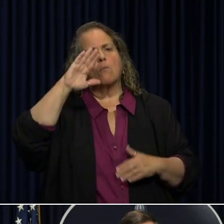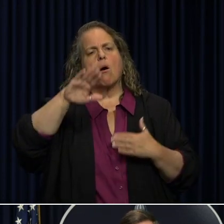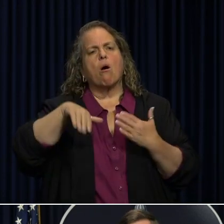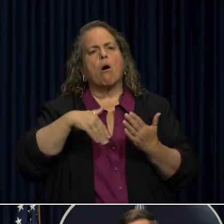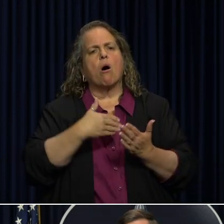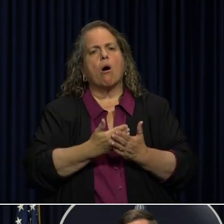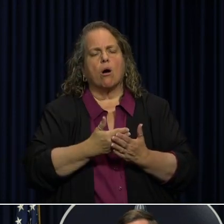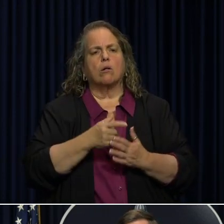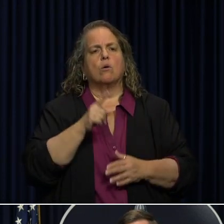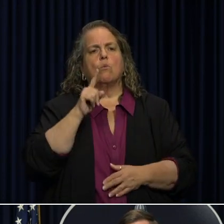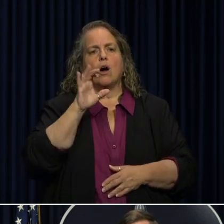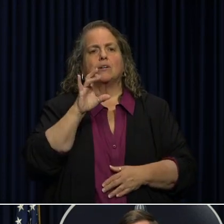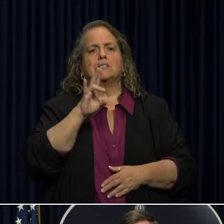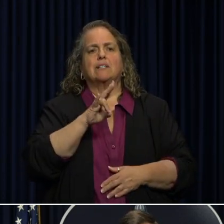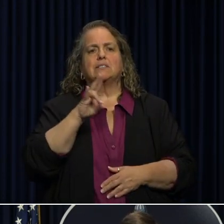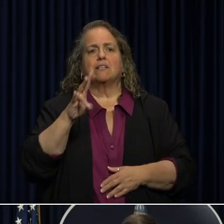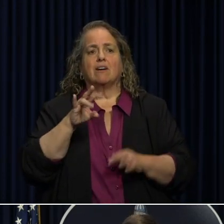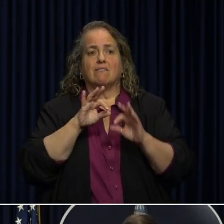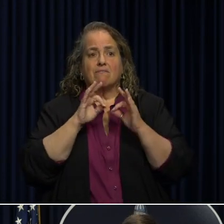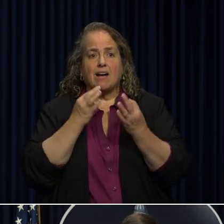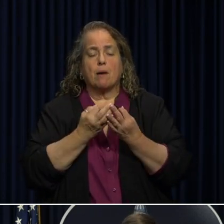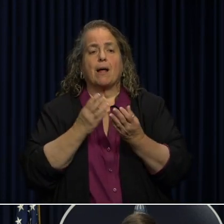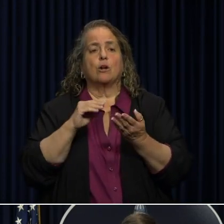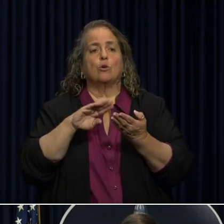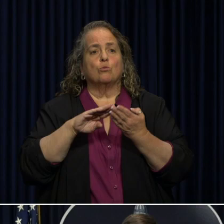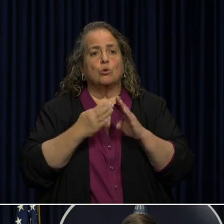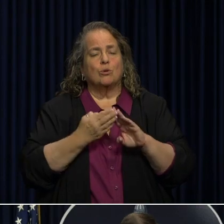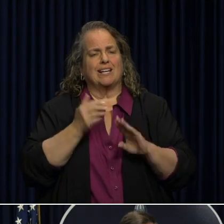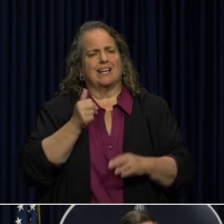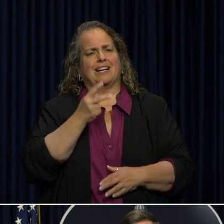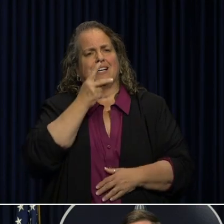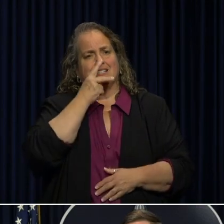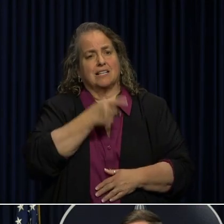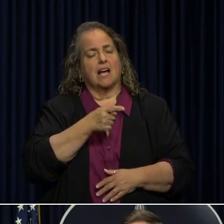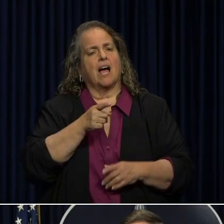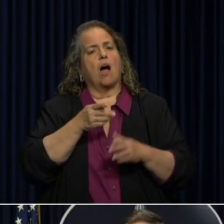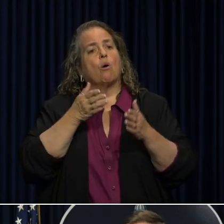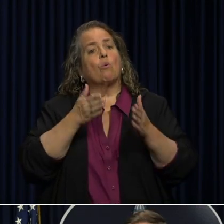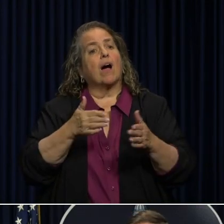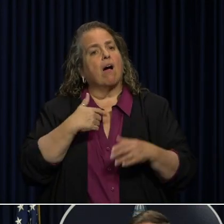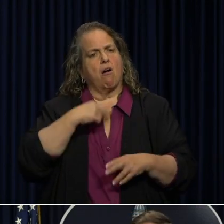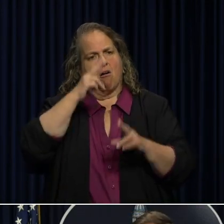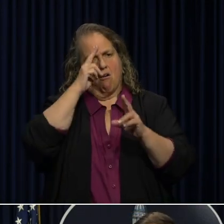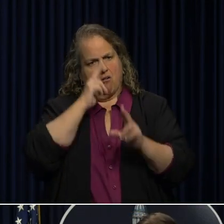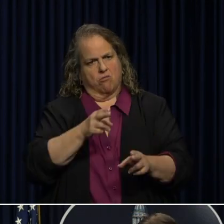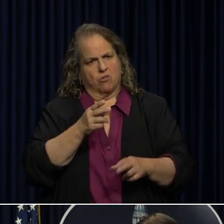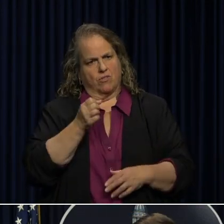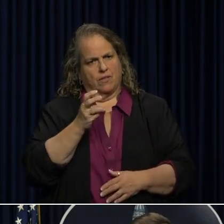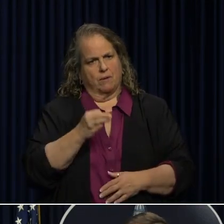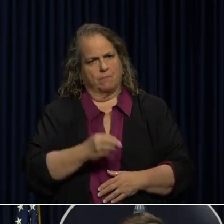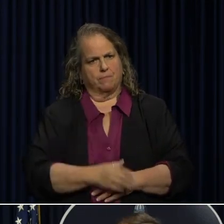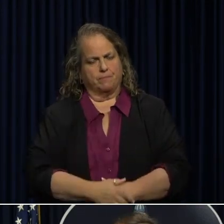and communities view this as a way to honor them. Let's watch it, James.